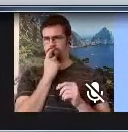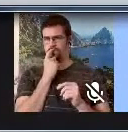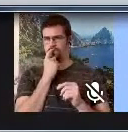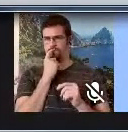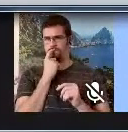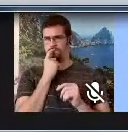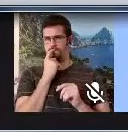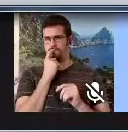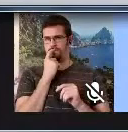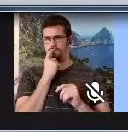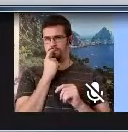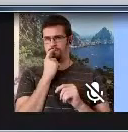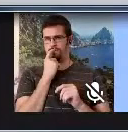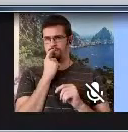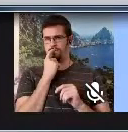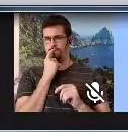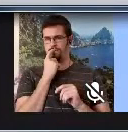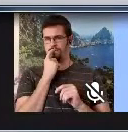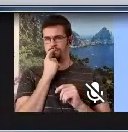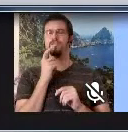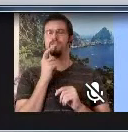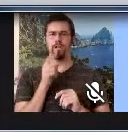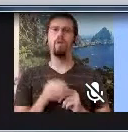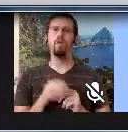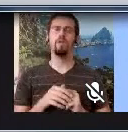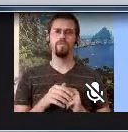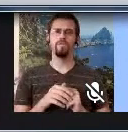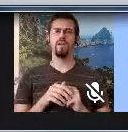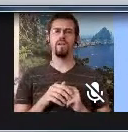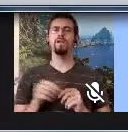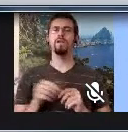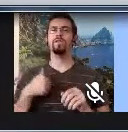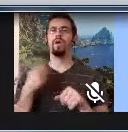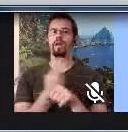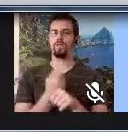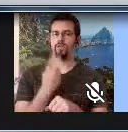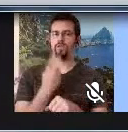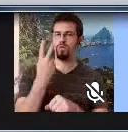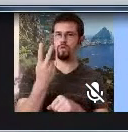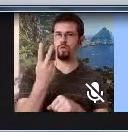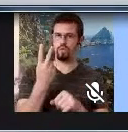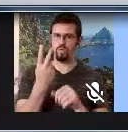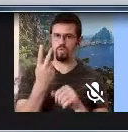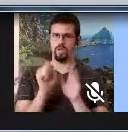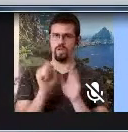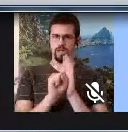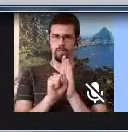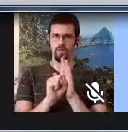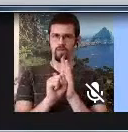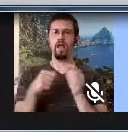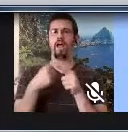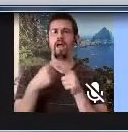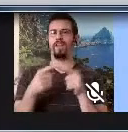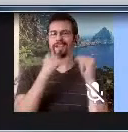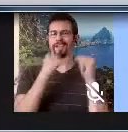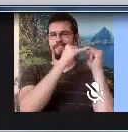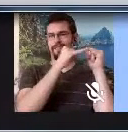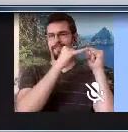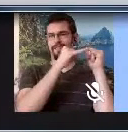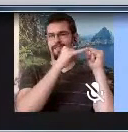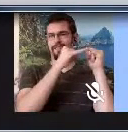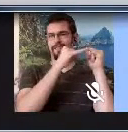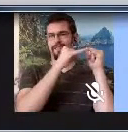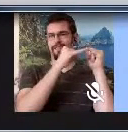So I used 2 symbols and used a line to indicate a transition between the 2 different gestures,